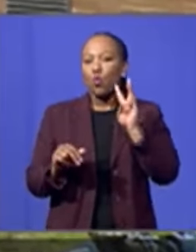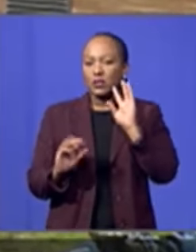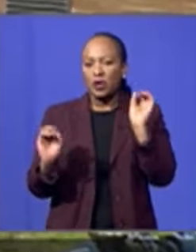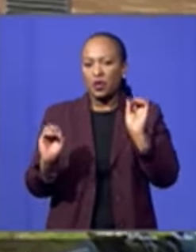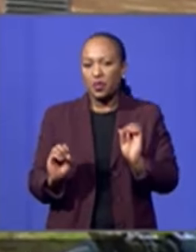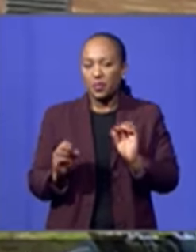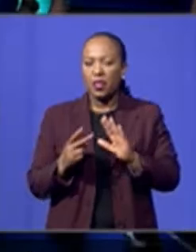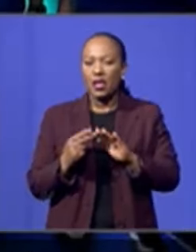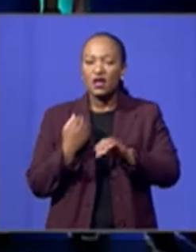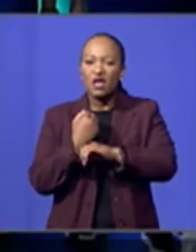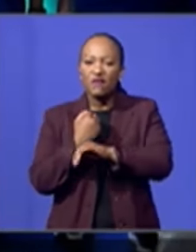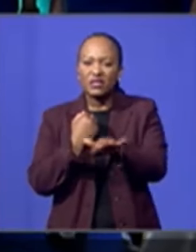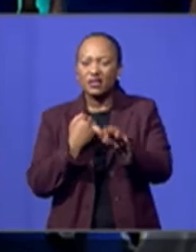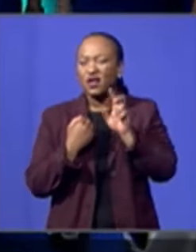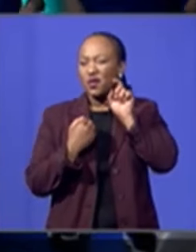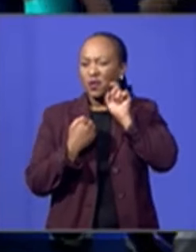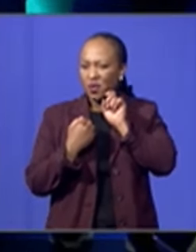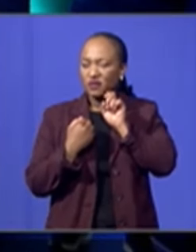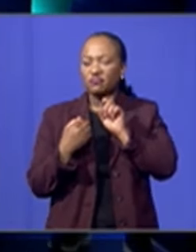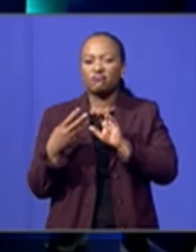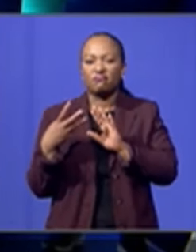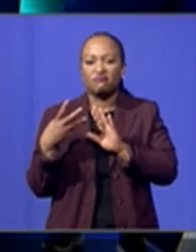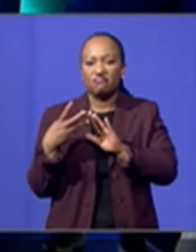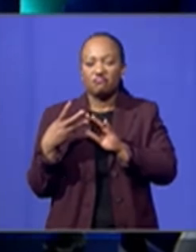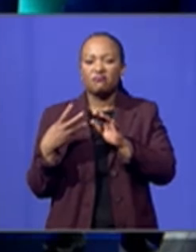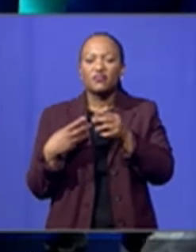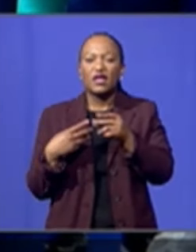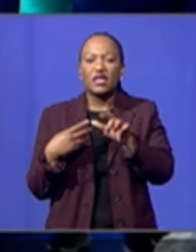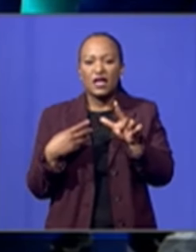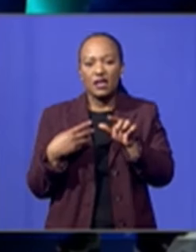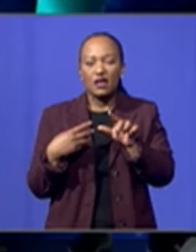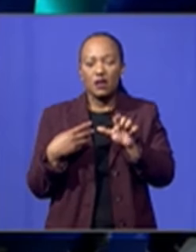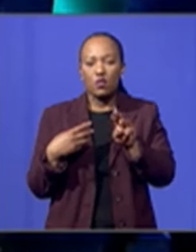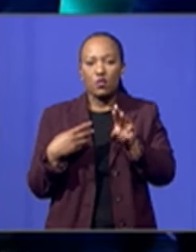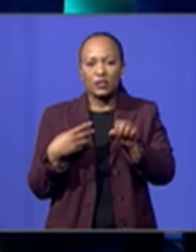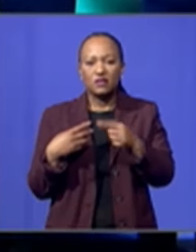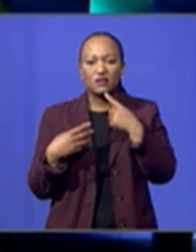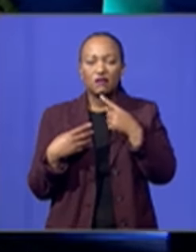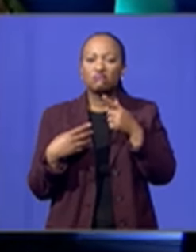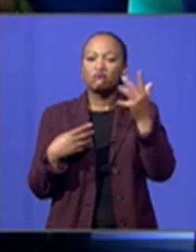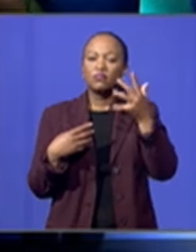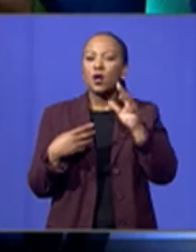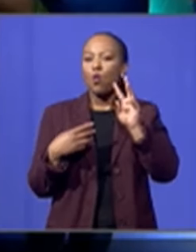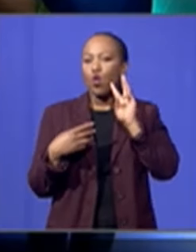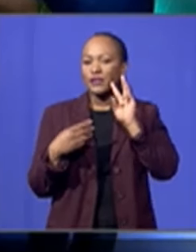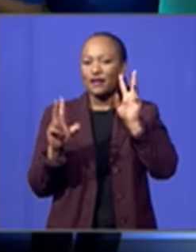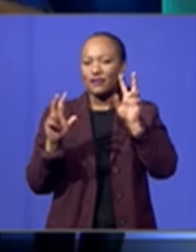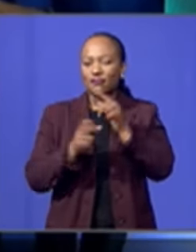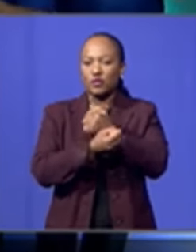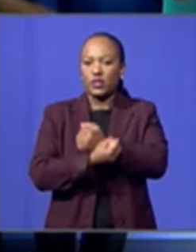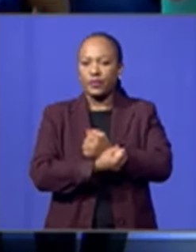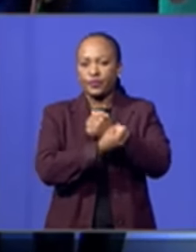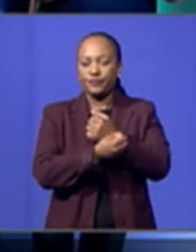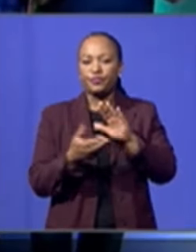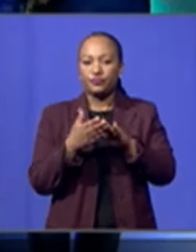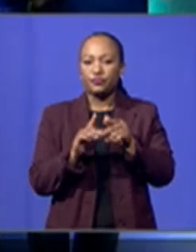a onetseng. Hill Lewis o nyaditse gape go ikaega ga masepala ka ditanka tsa metsi. A re baagi ba tla